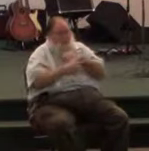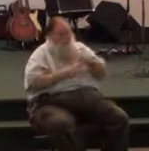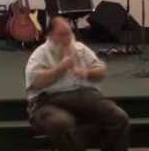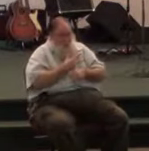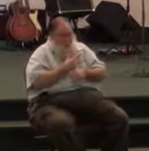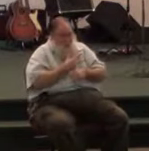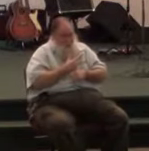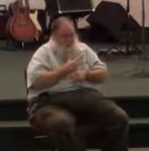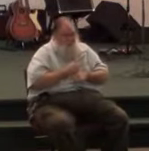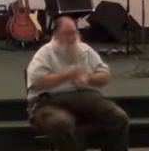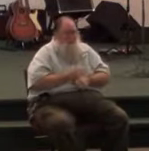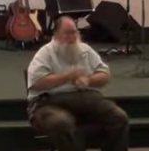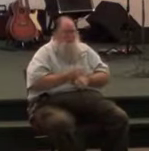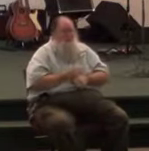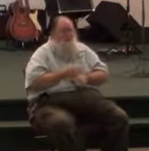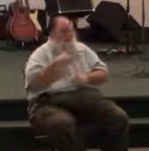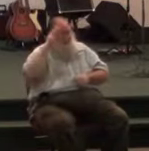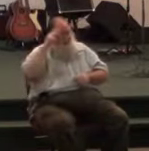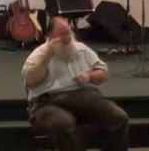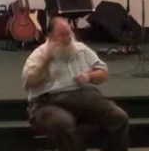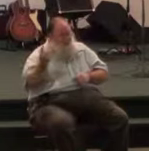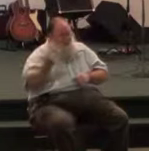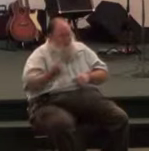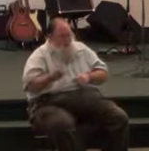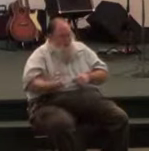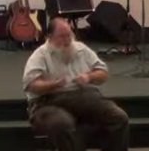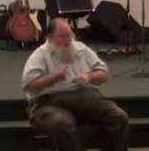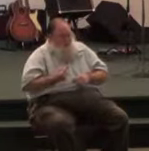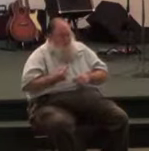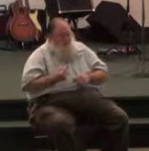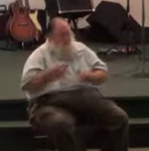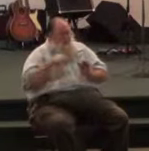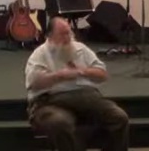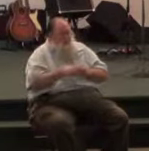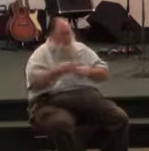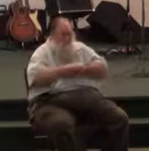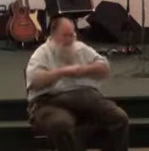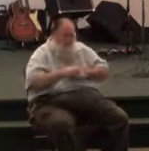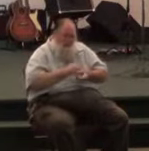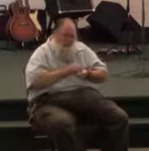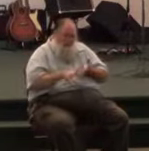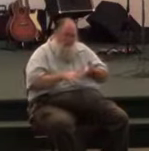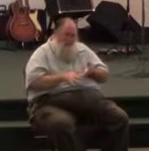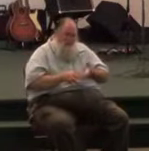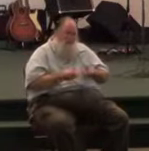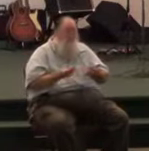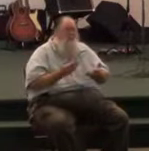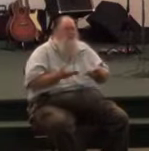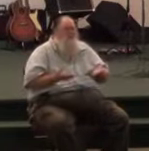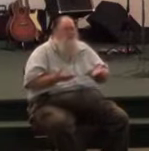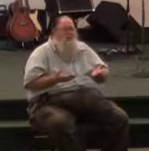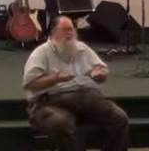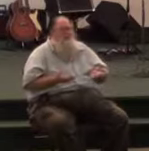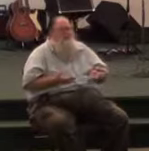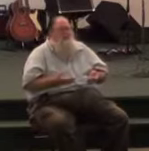Satan comes to kill, steal, and destroy. So many things need to be done for Jesus, but a threat is always